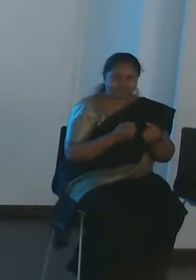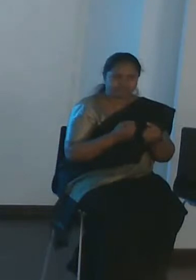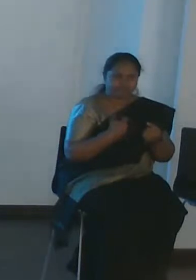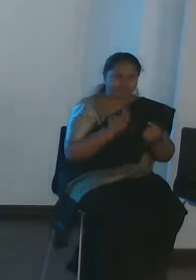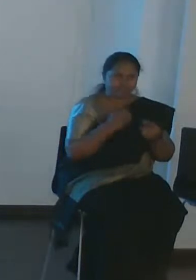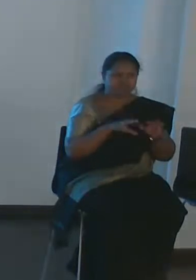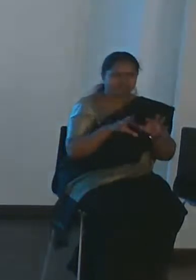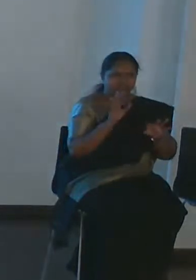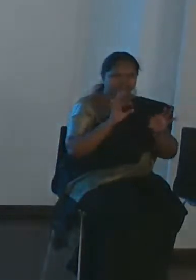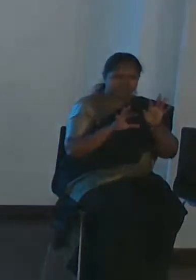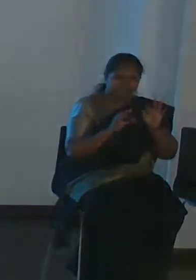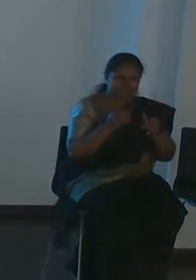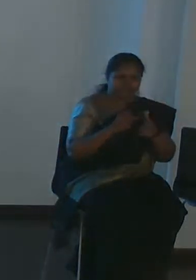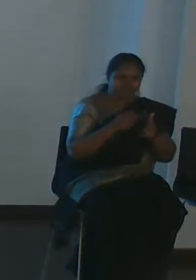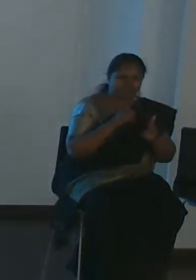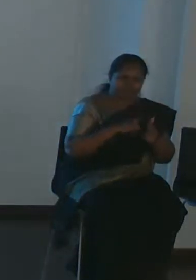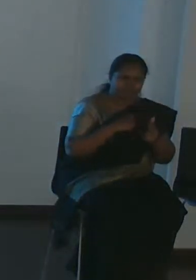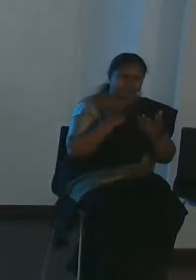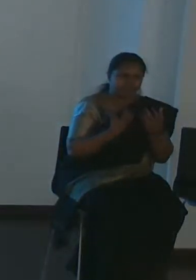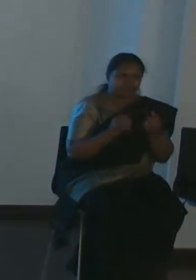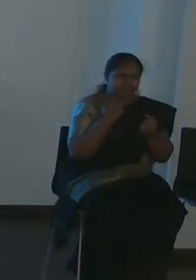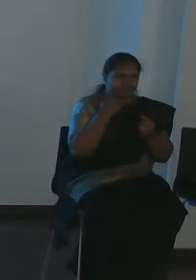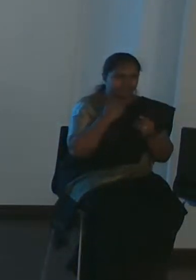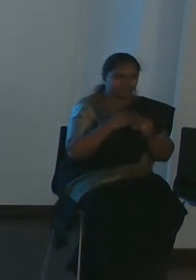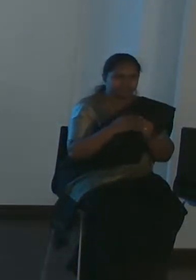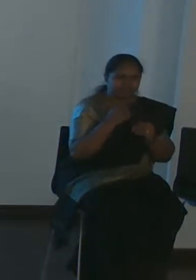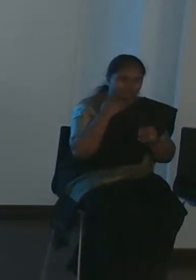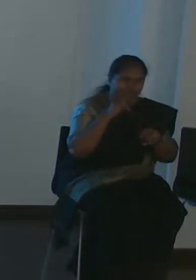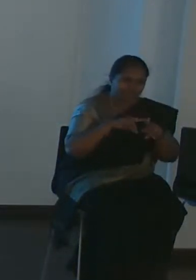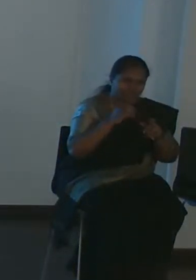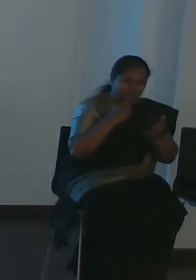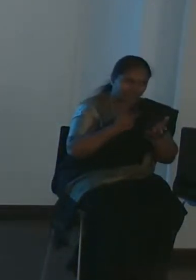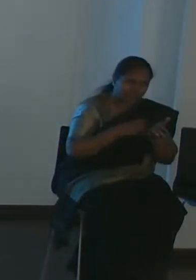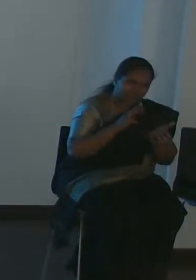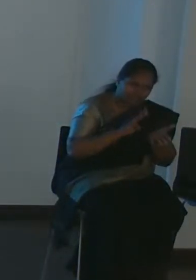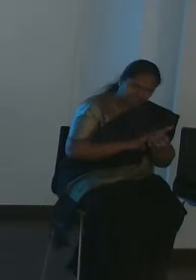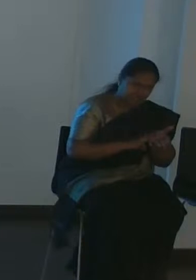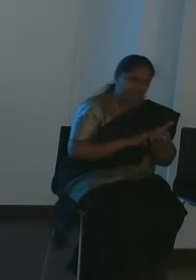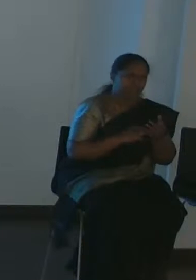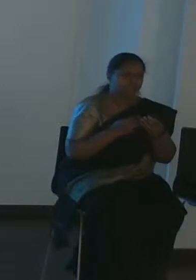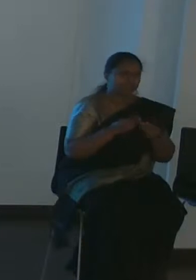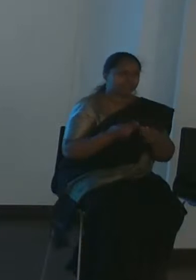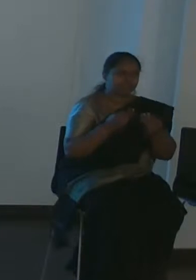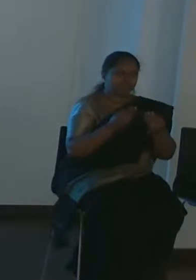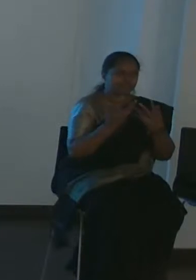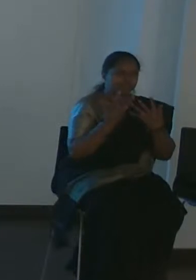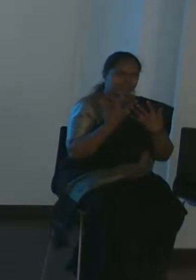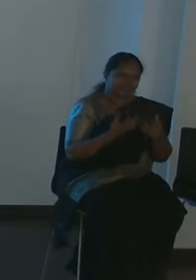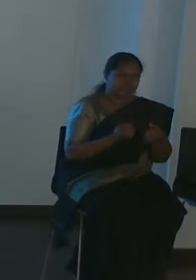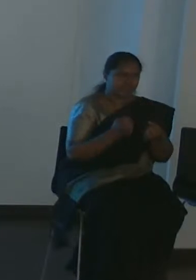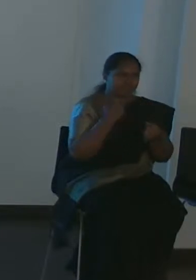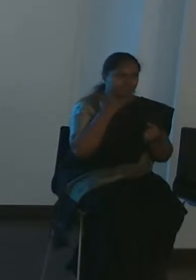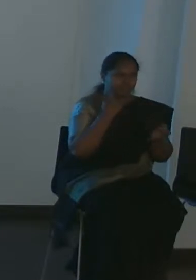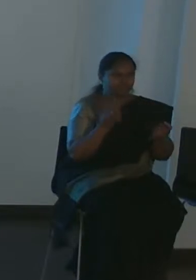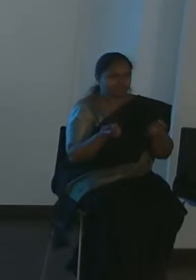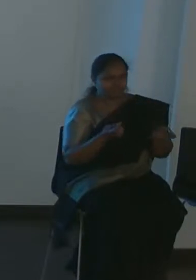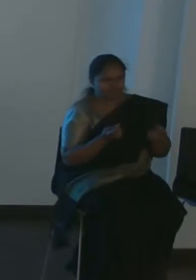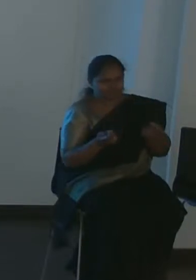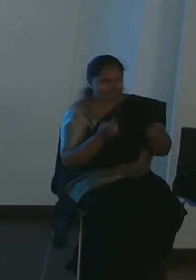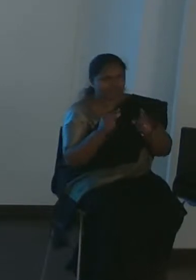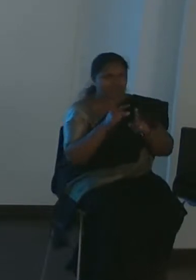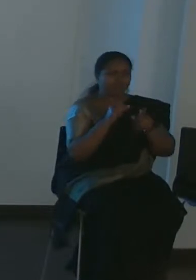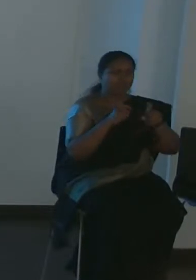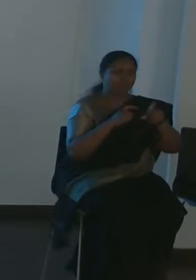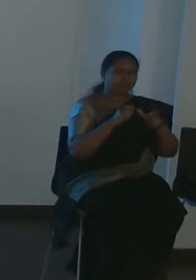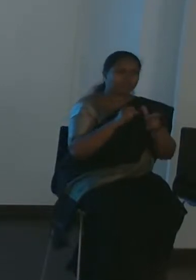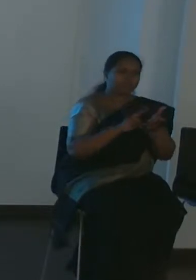pick up from, and the way we are doing this is more in the form of a conversation rather than having it as a moderated panel, so it's quite